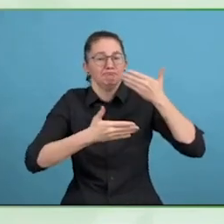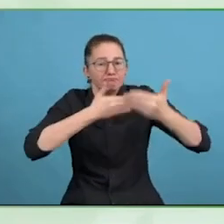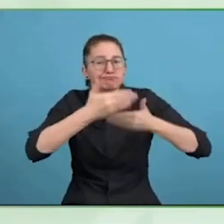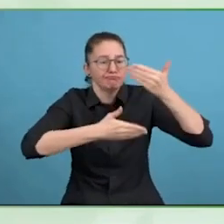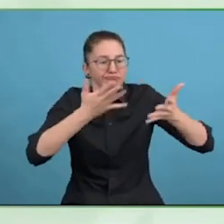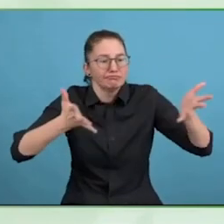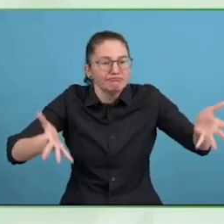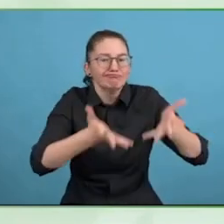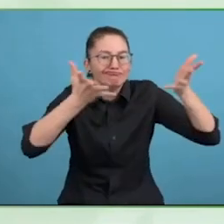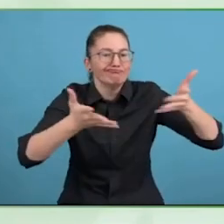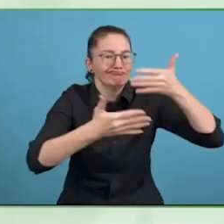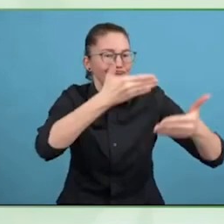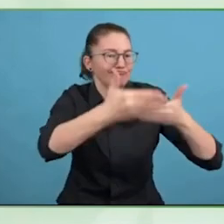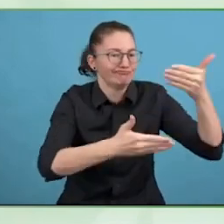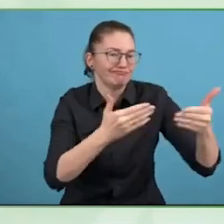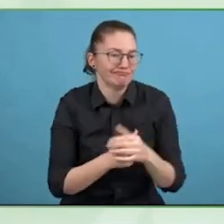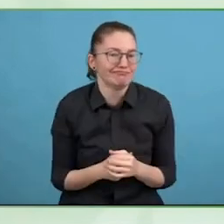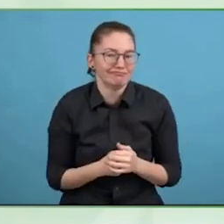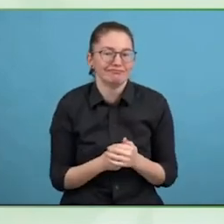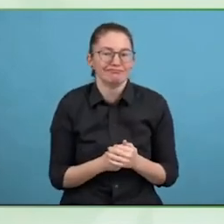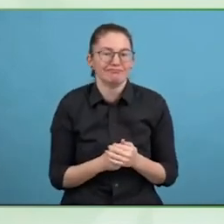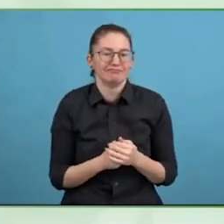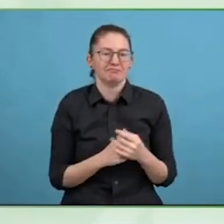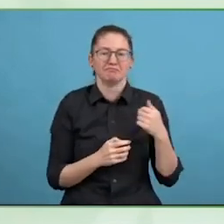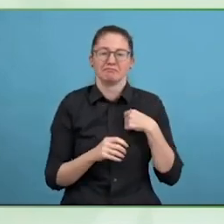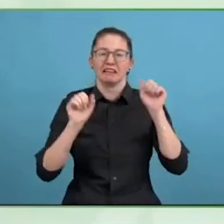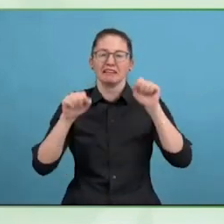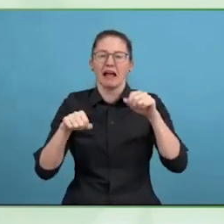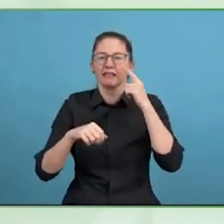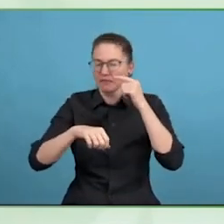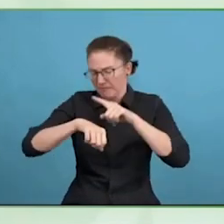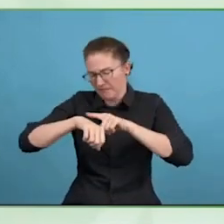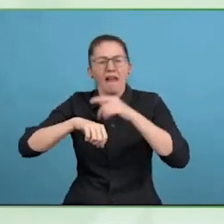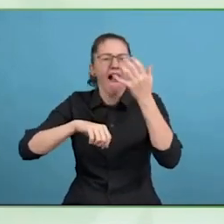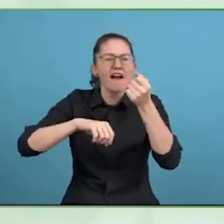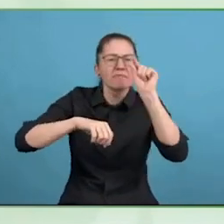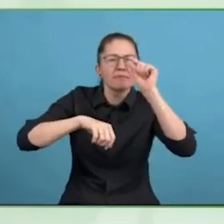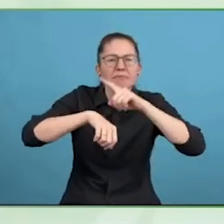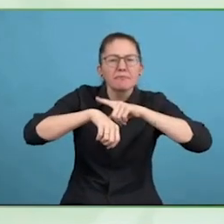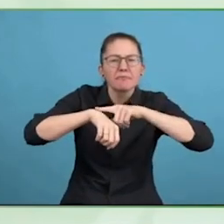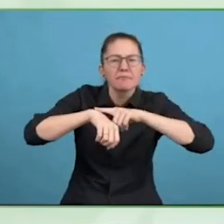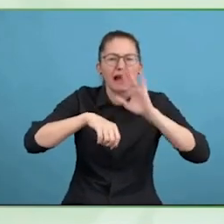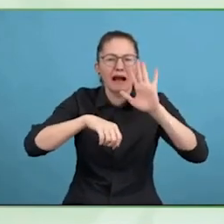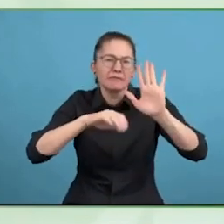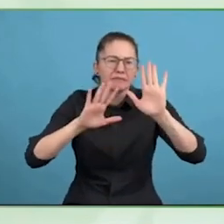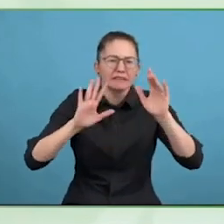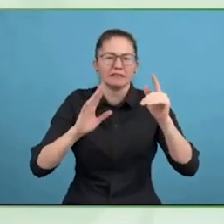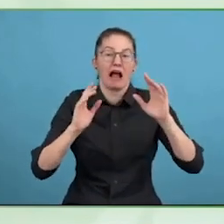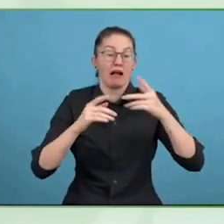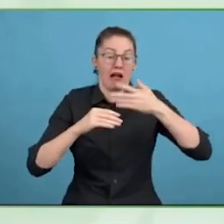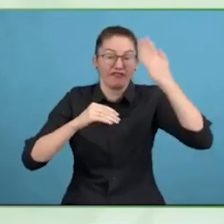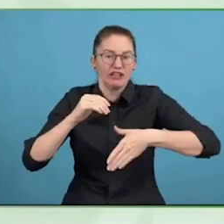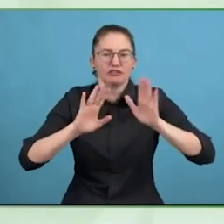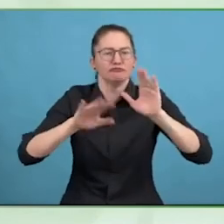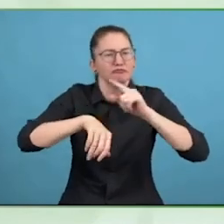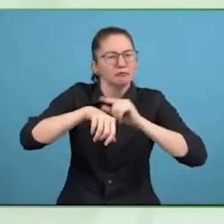an organization which has been around for a long time, how you